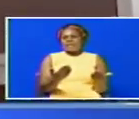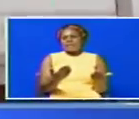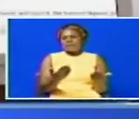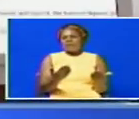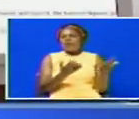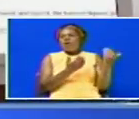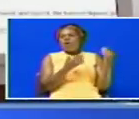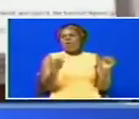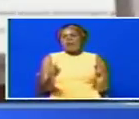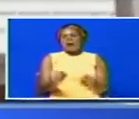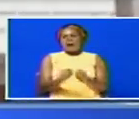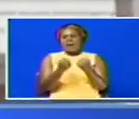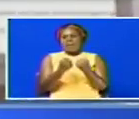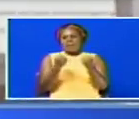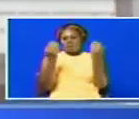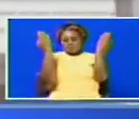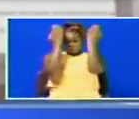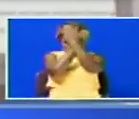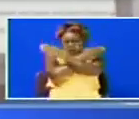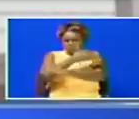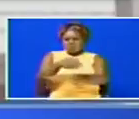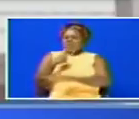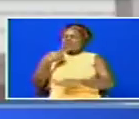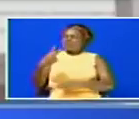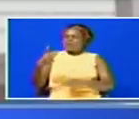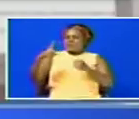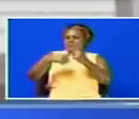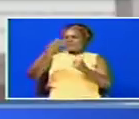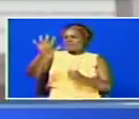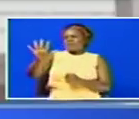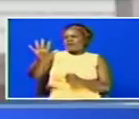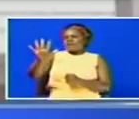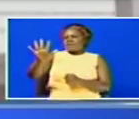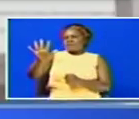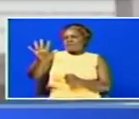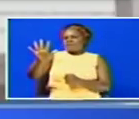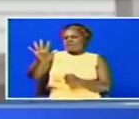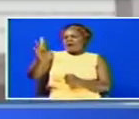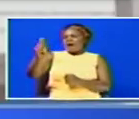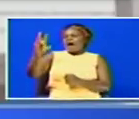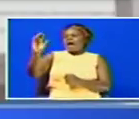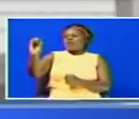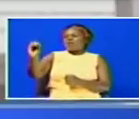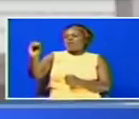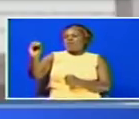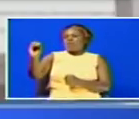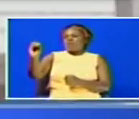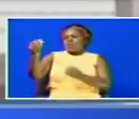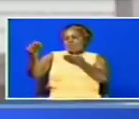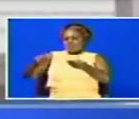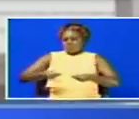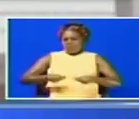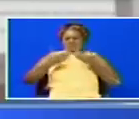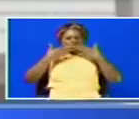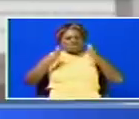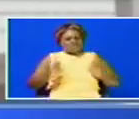they hope that will happen by midnight. Right now, 265 constituencies Returning officers from those constituencies have brought their